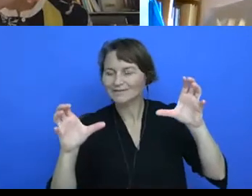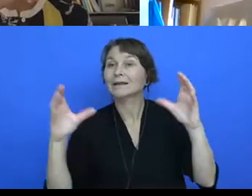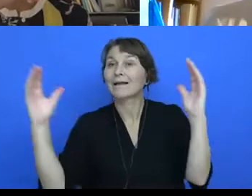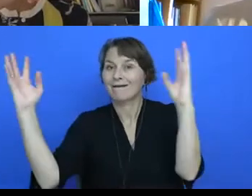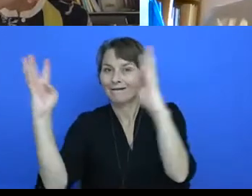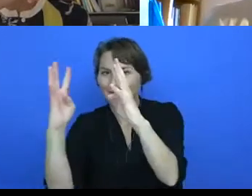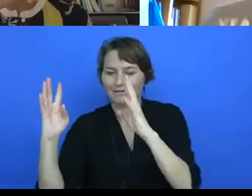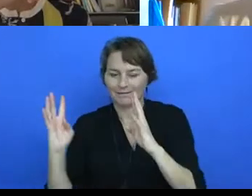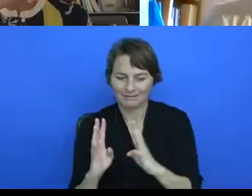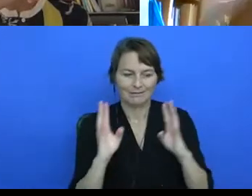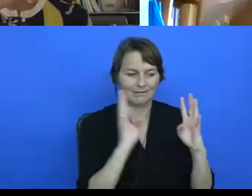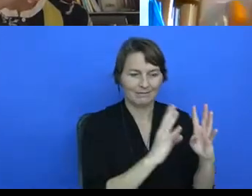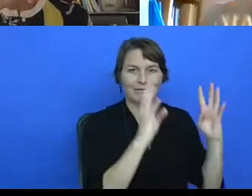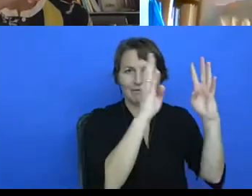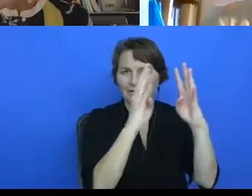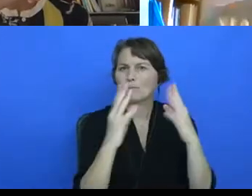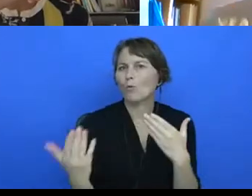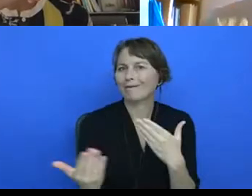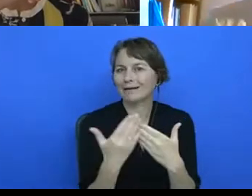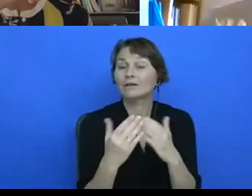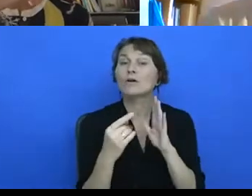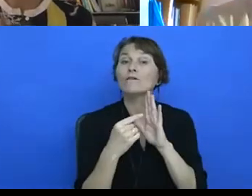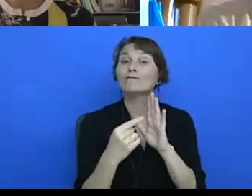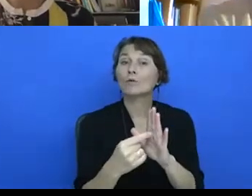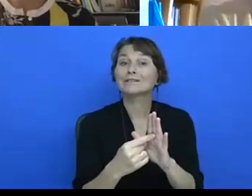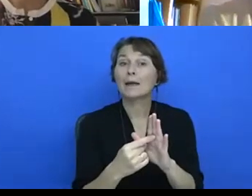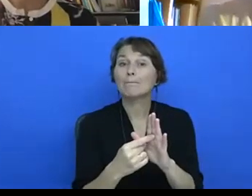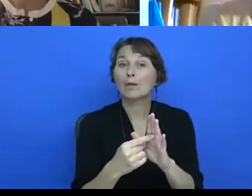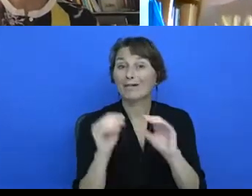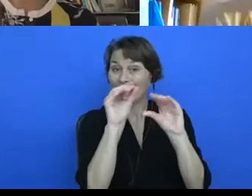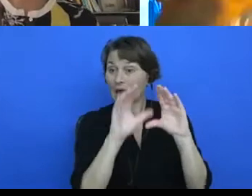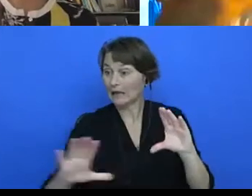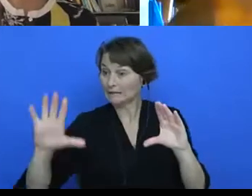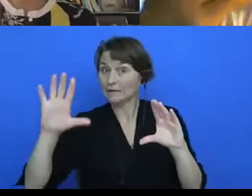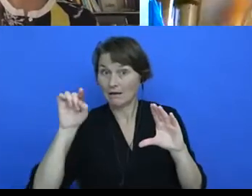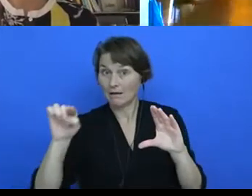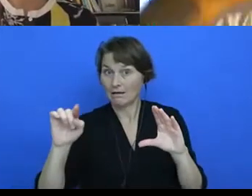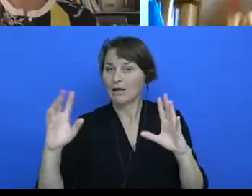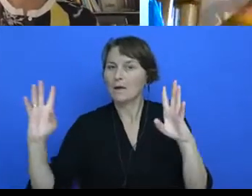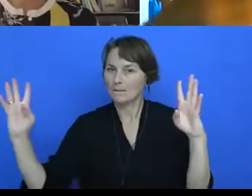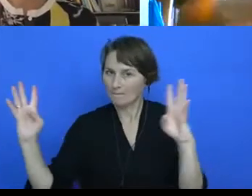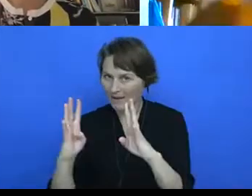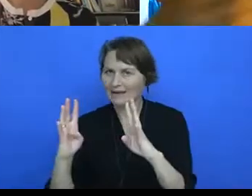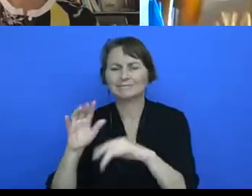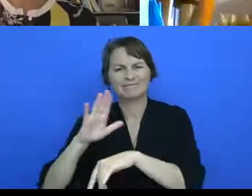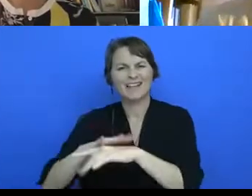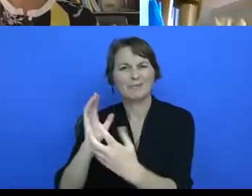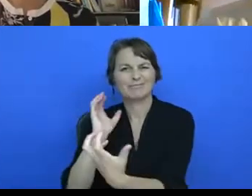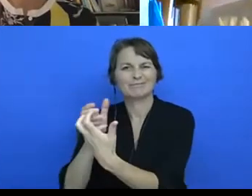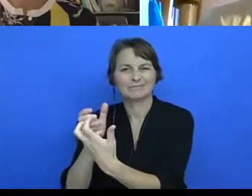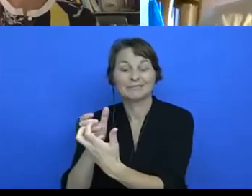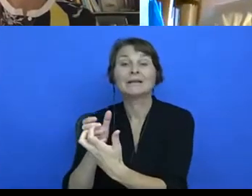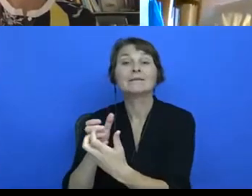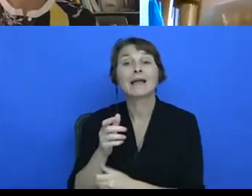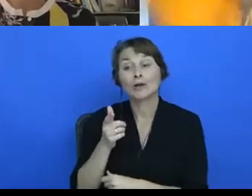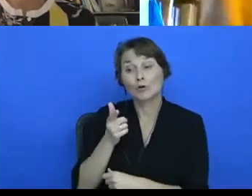you know, for people, you know, if there was an Asia panel, then that could take place at a time that really suits them. And because it's recorded, it's, you know, it can then be free for